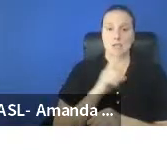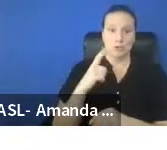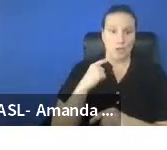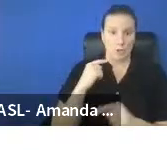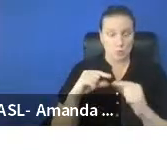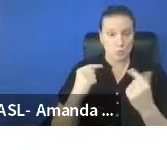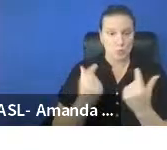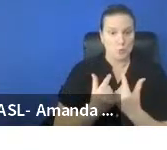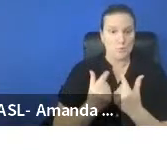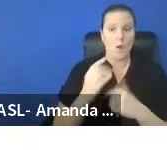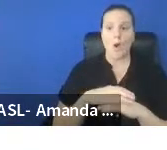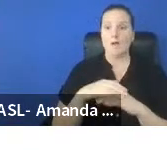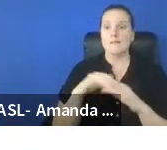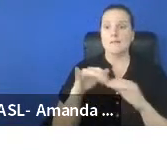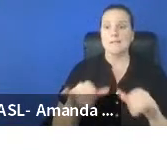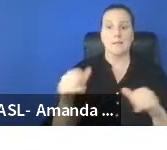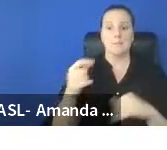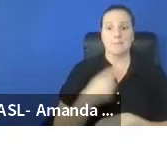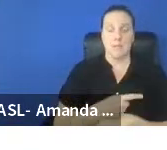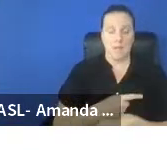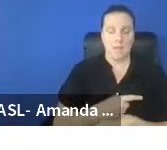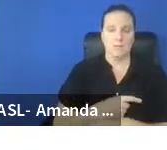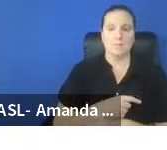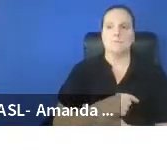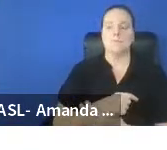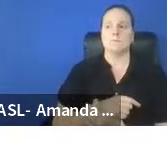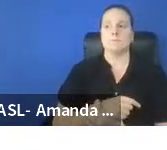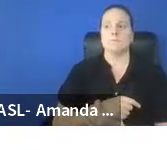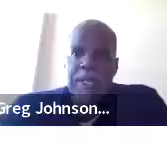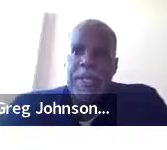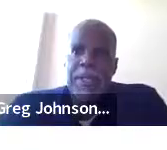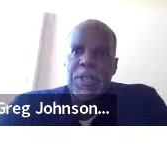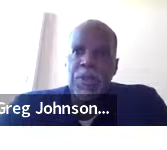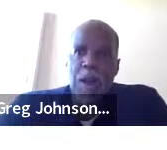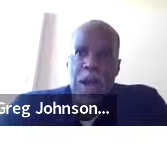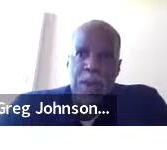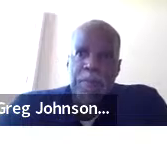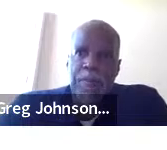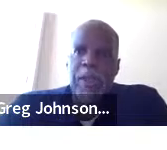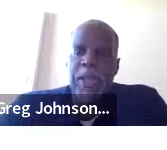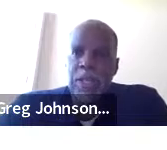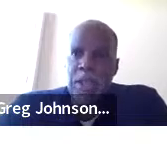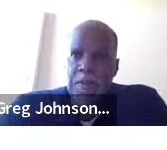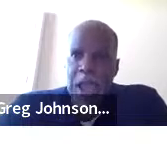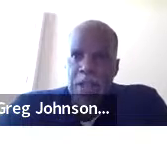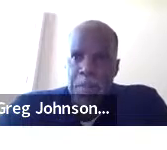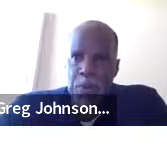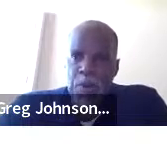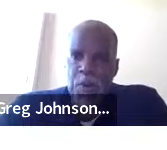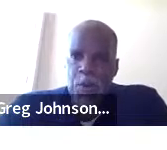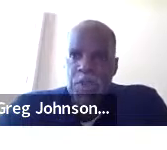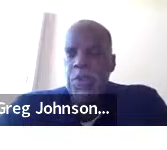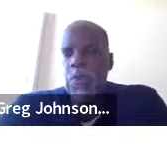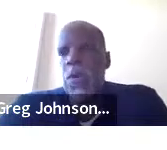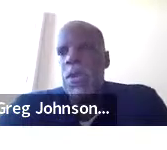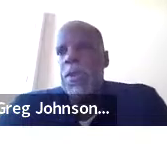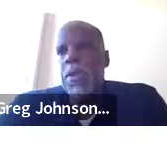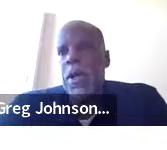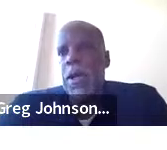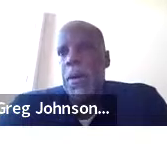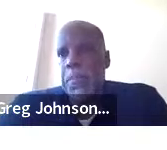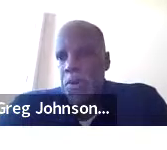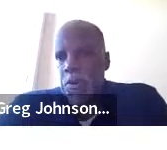legislative group on the same day, a week from today, to get their final approval